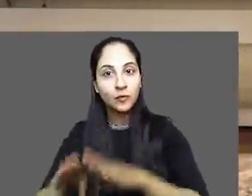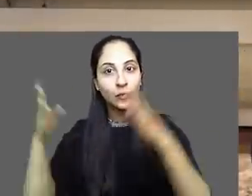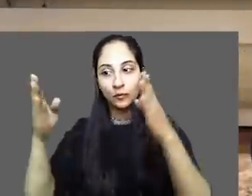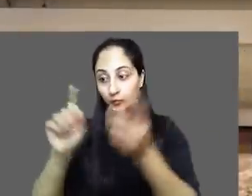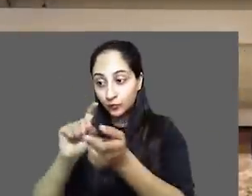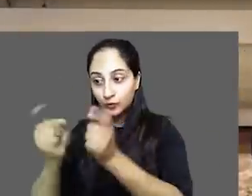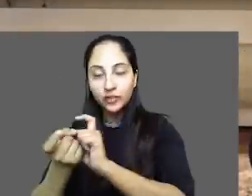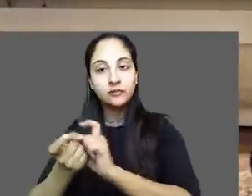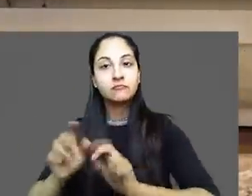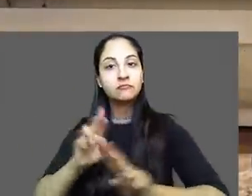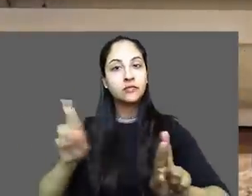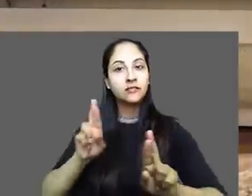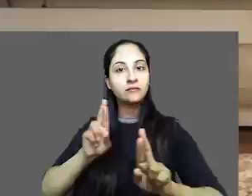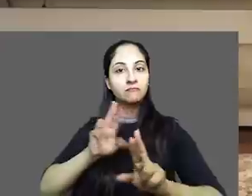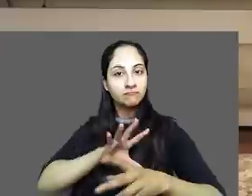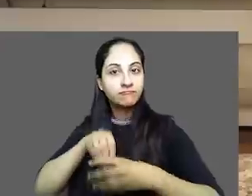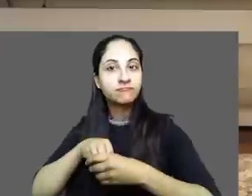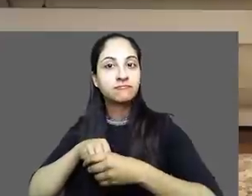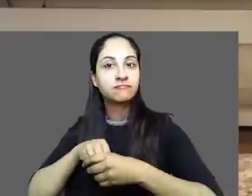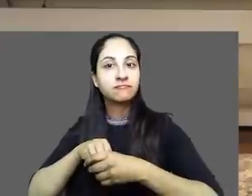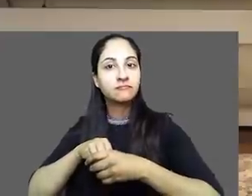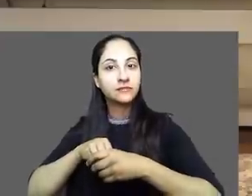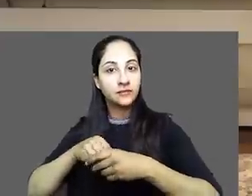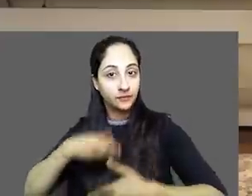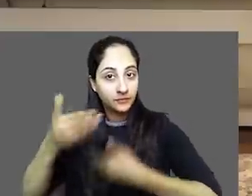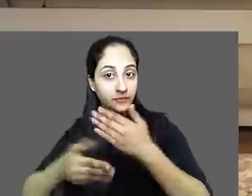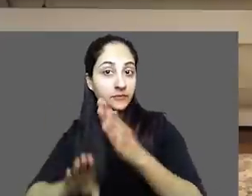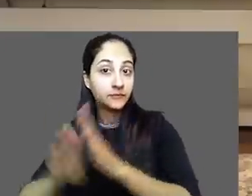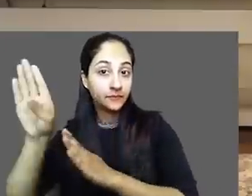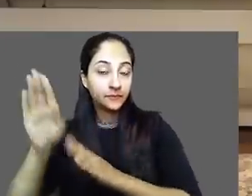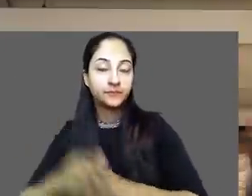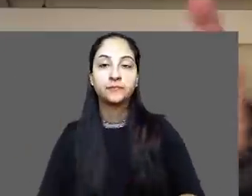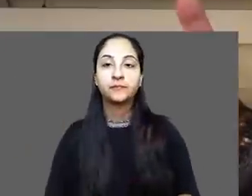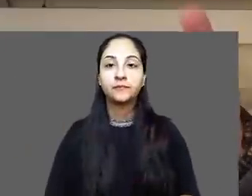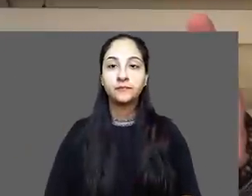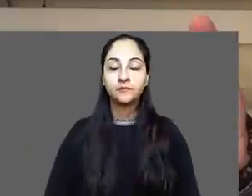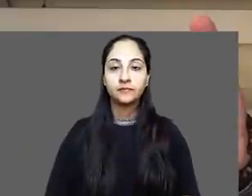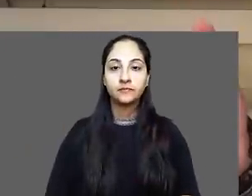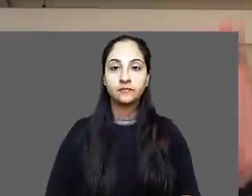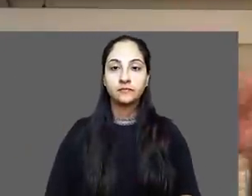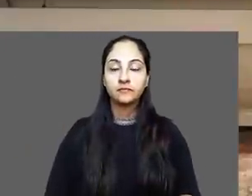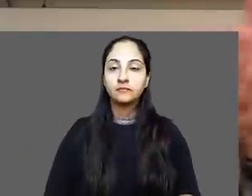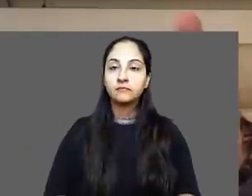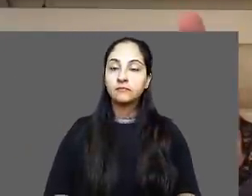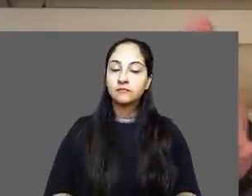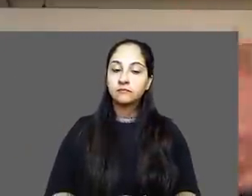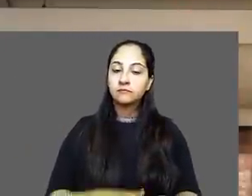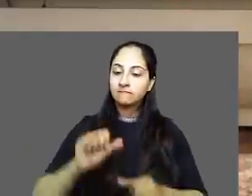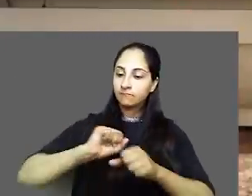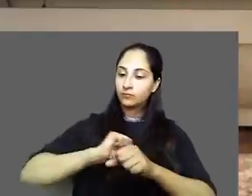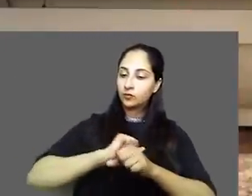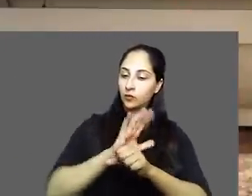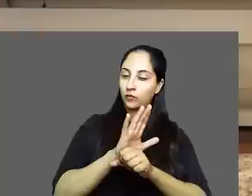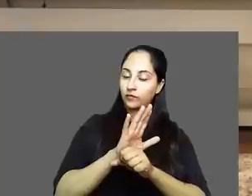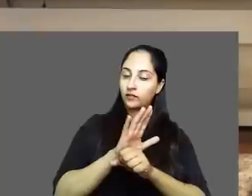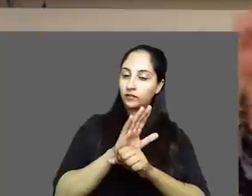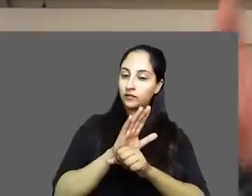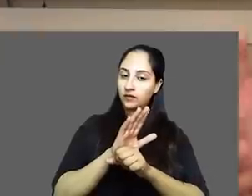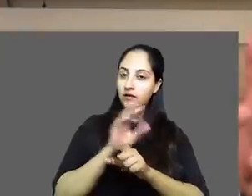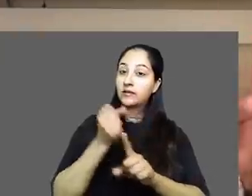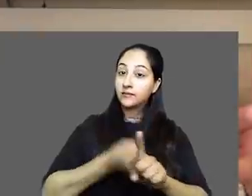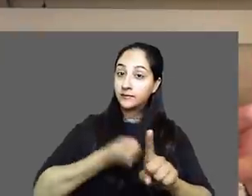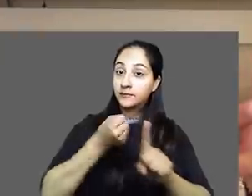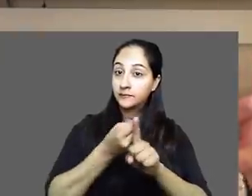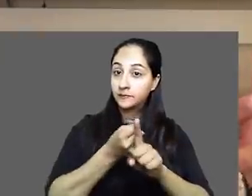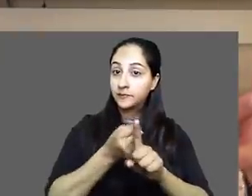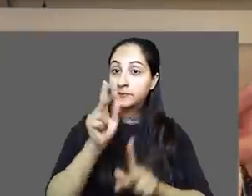commute times went down, technology made business travel less necessary, and they were still having cash flow and income come in. And for the